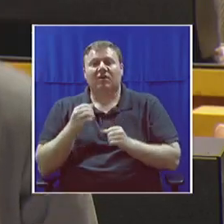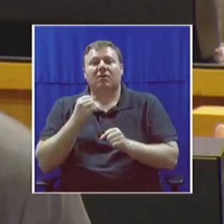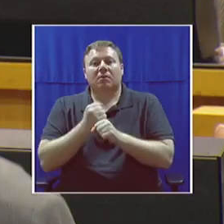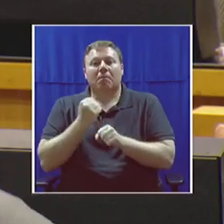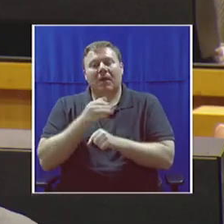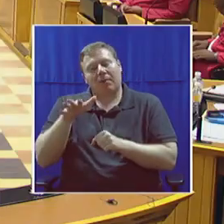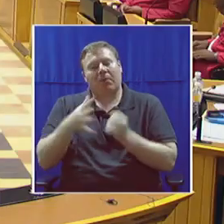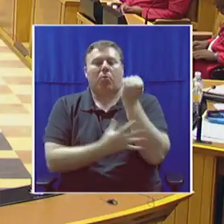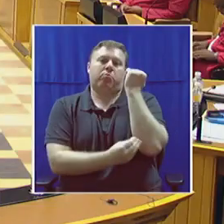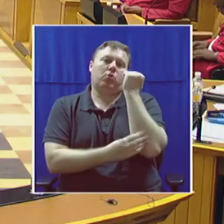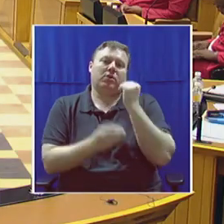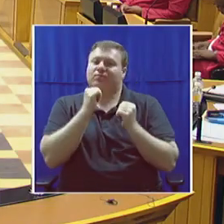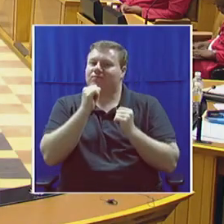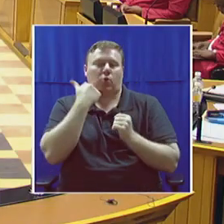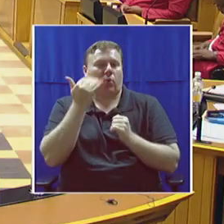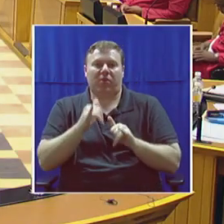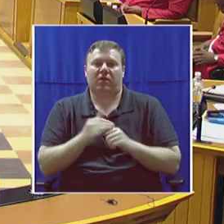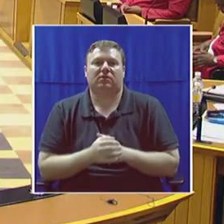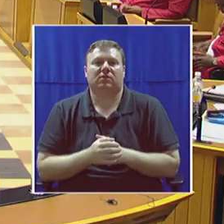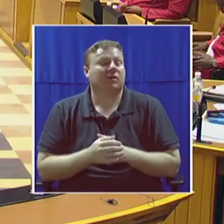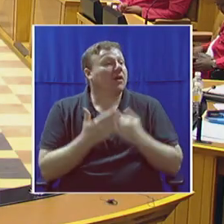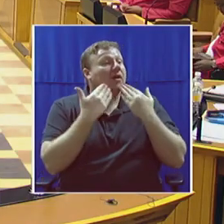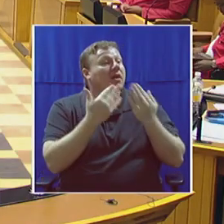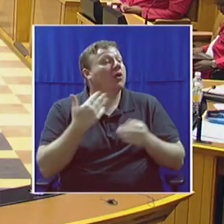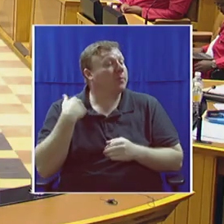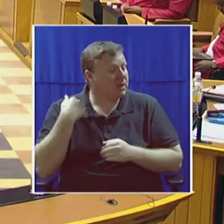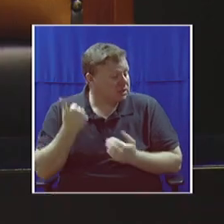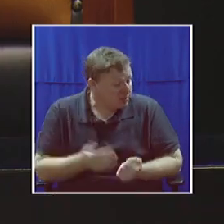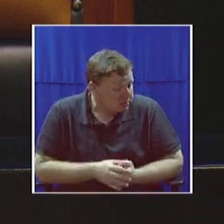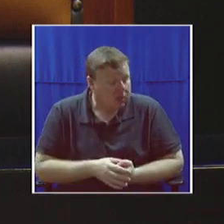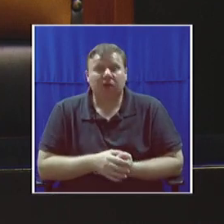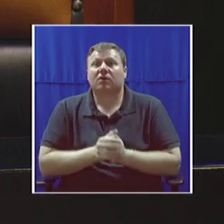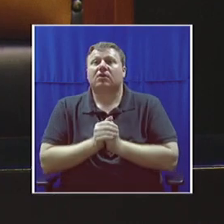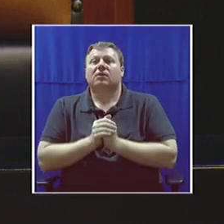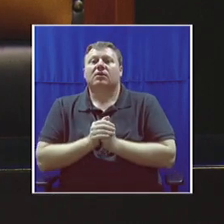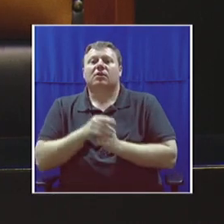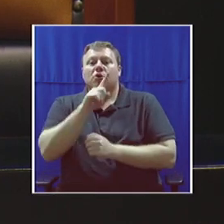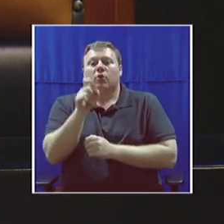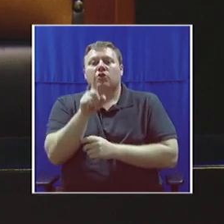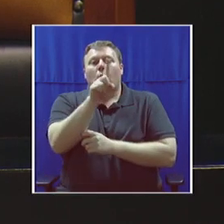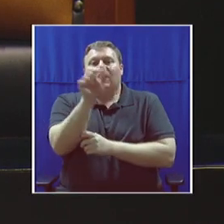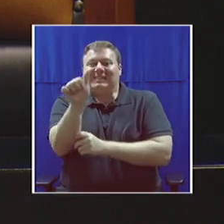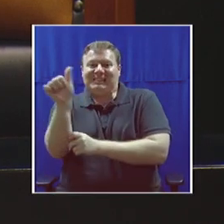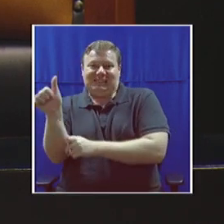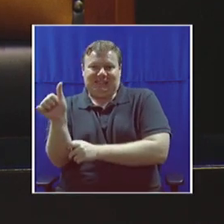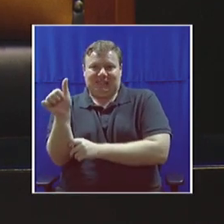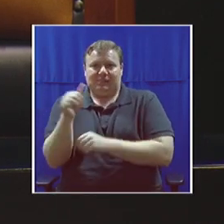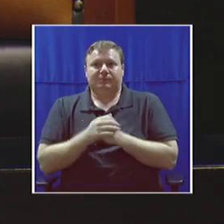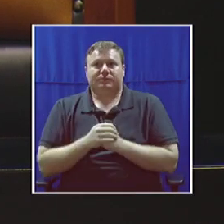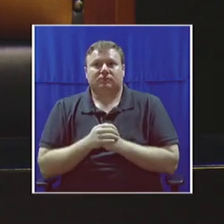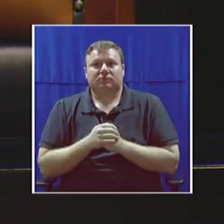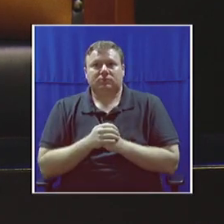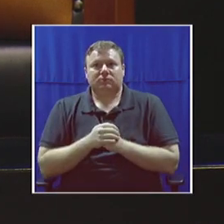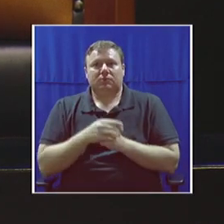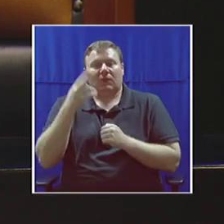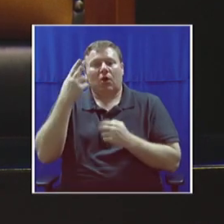poverty thank you Minister we now move on to question 166 as by honorable